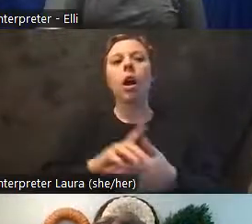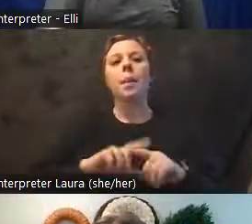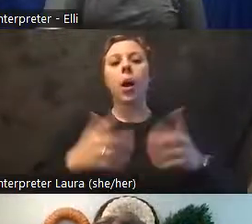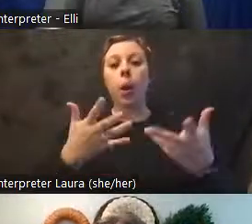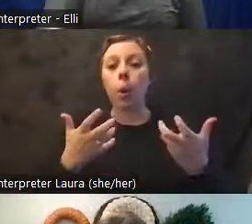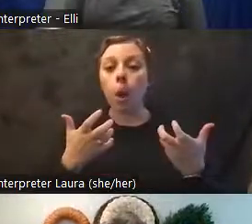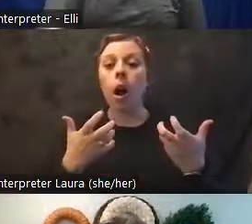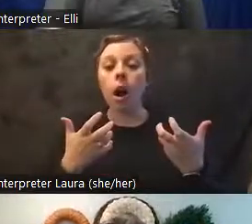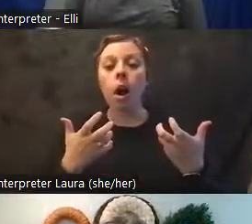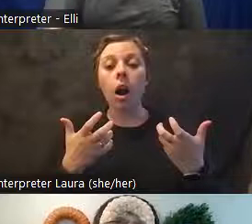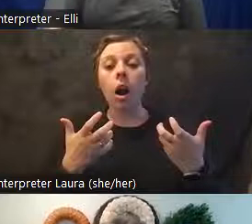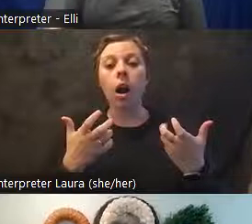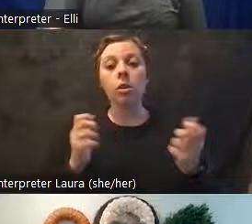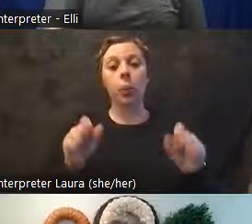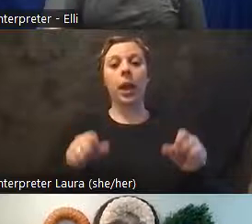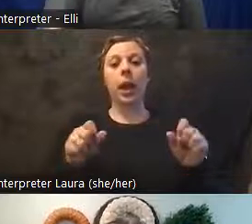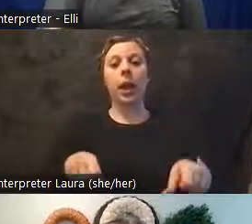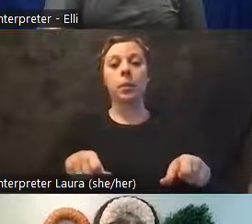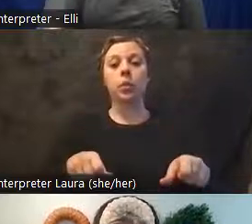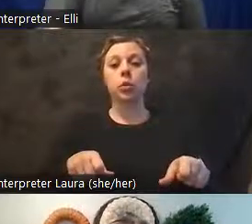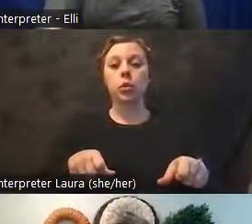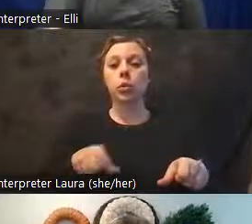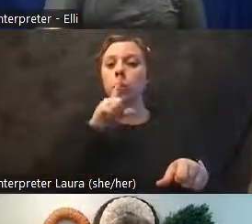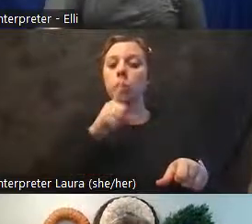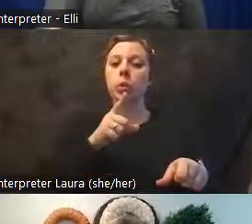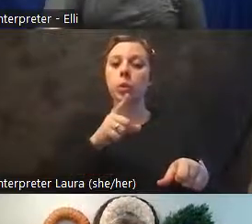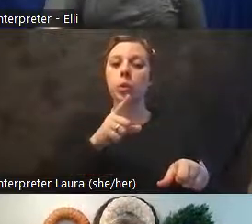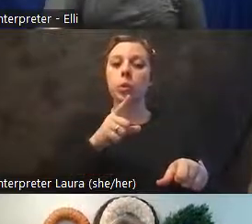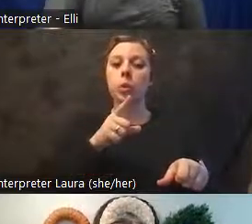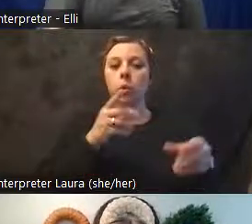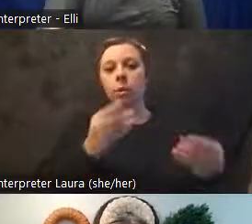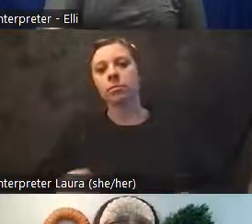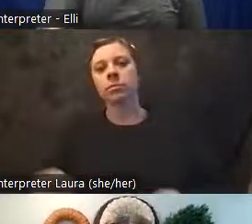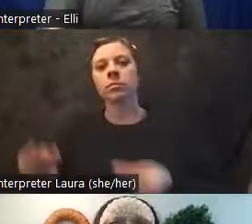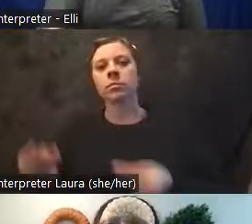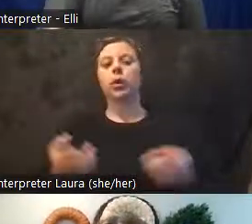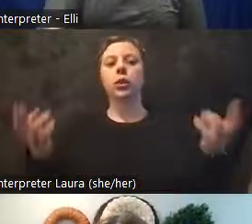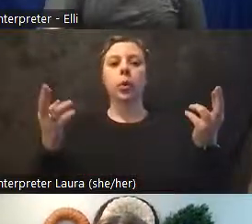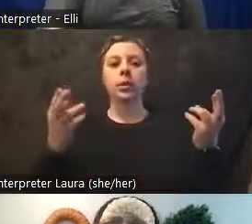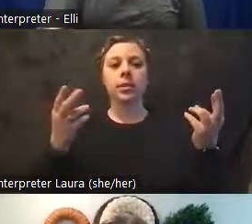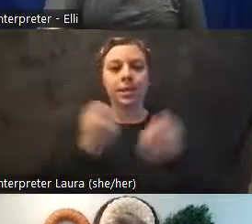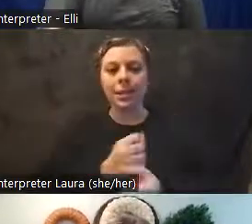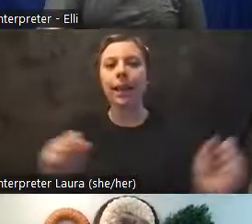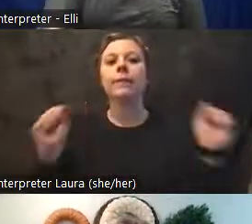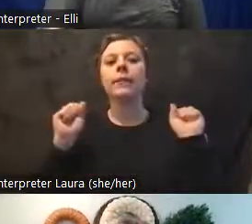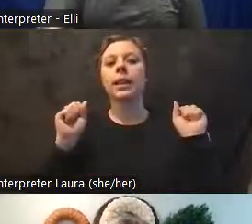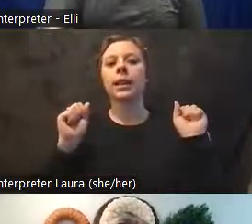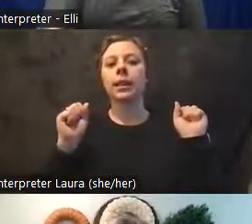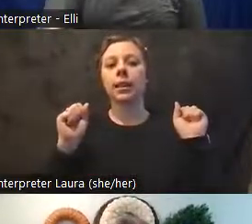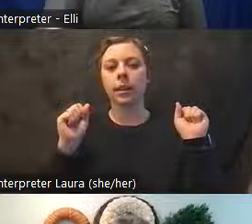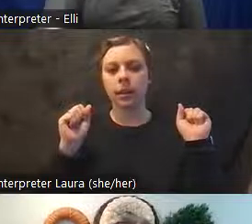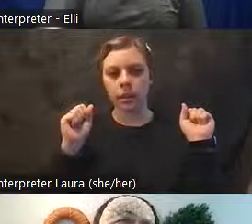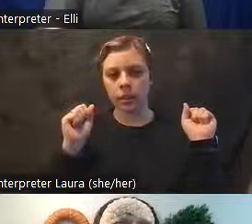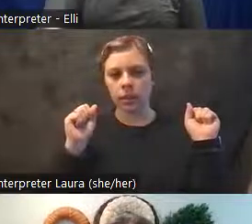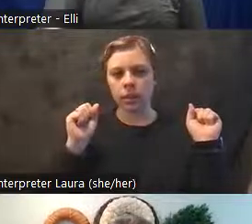to facilitate those handoffs for safes. And when we think about safes,